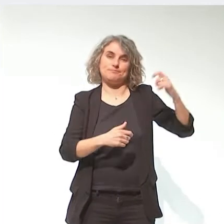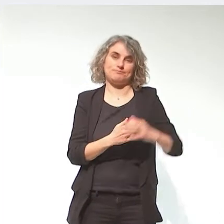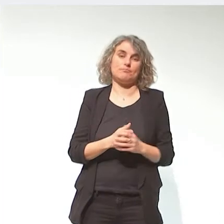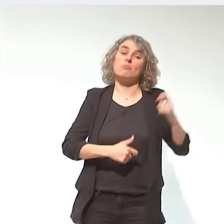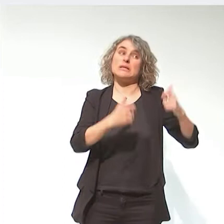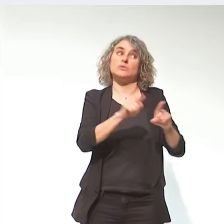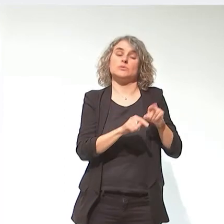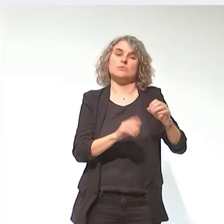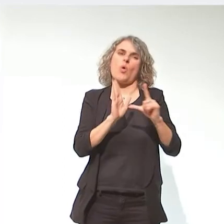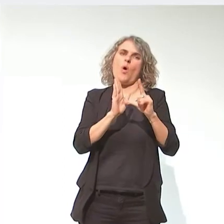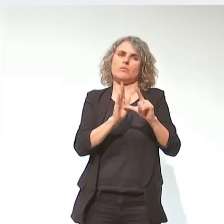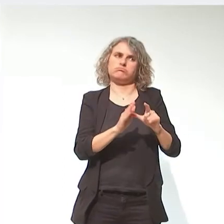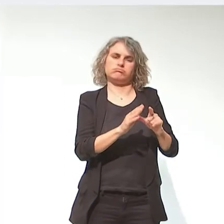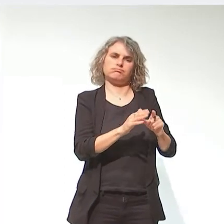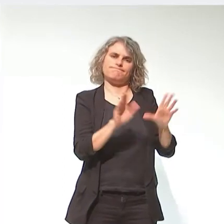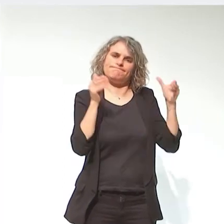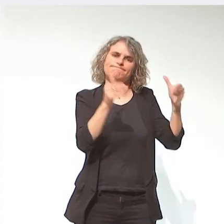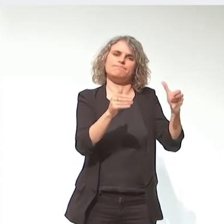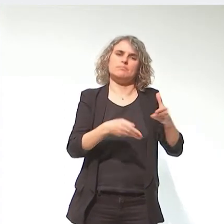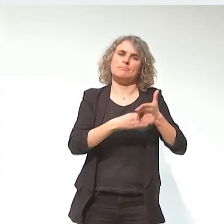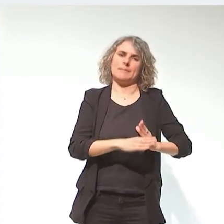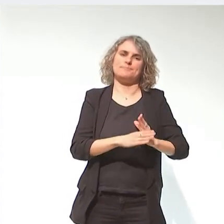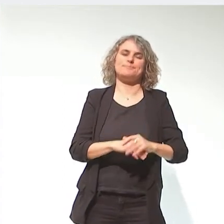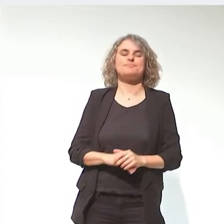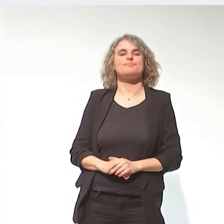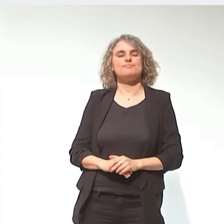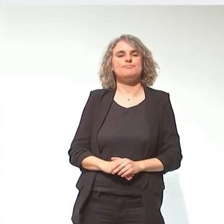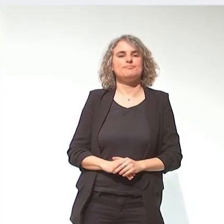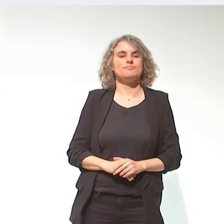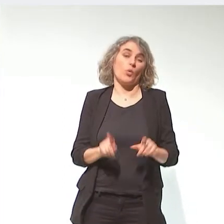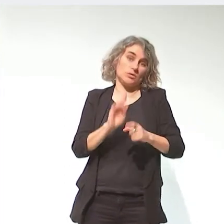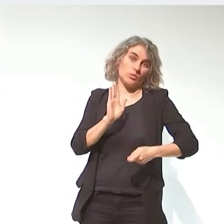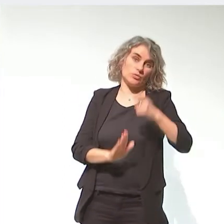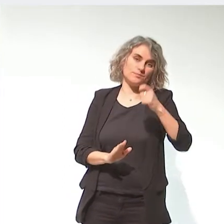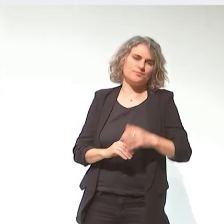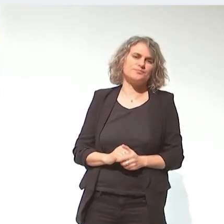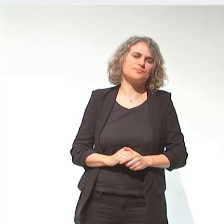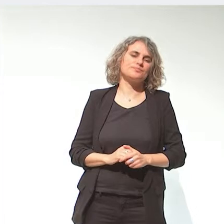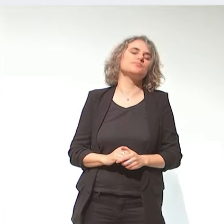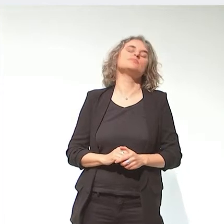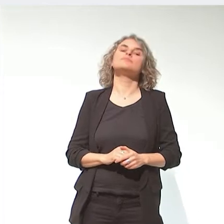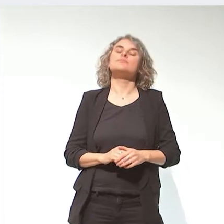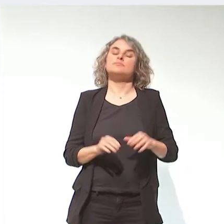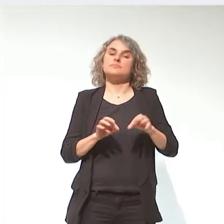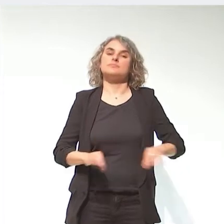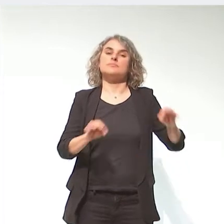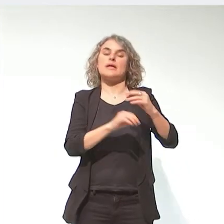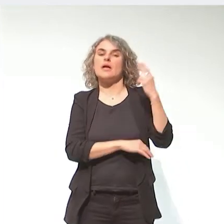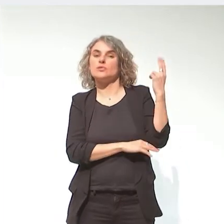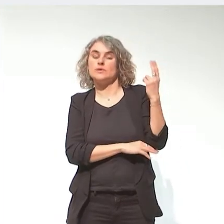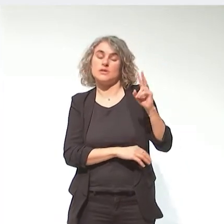also regulated the field of education. Slovenia is aware, however, that the